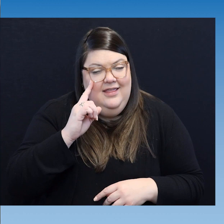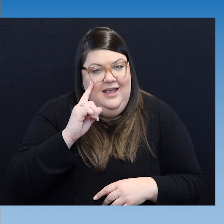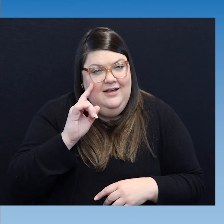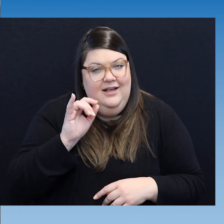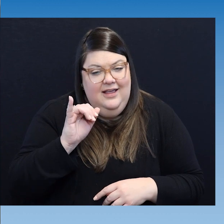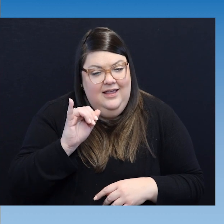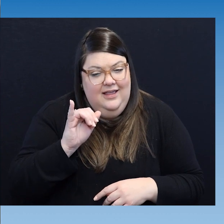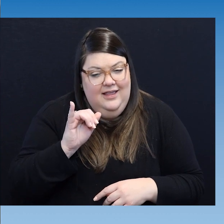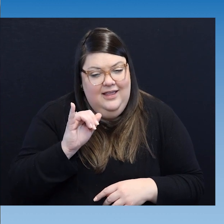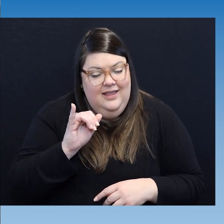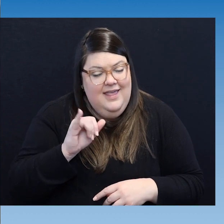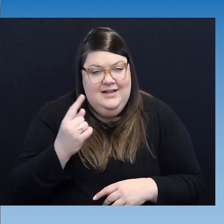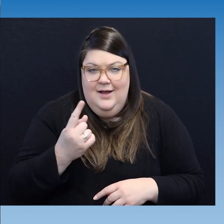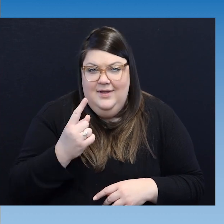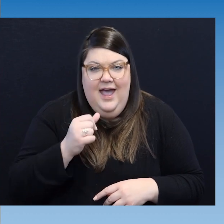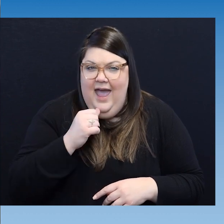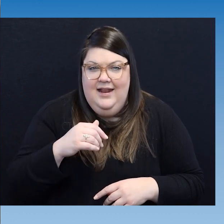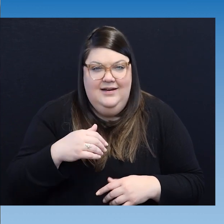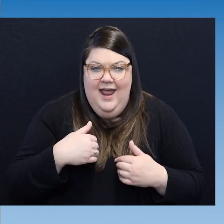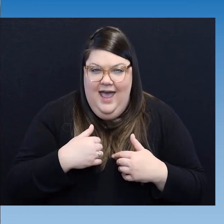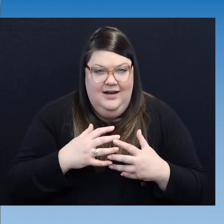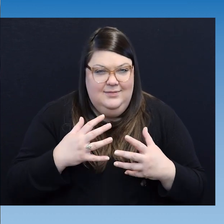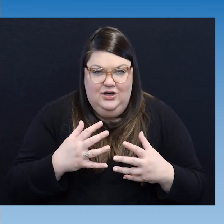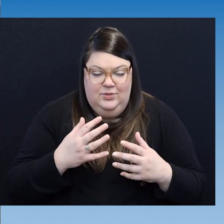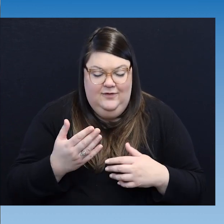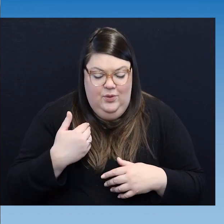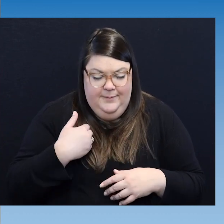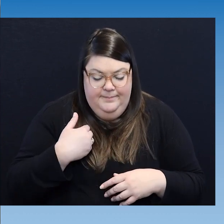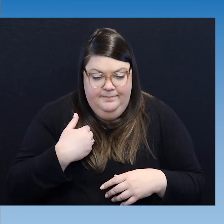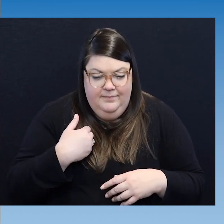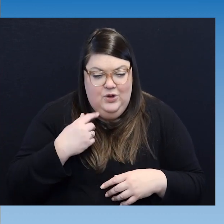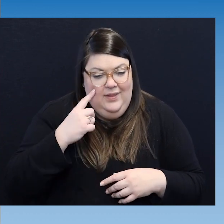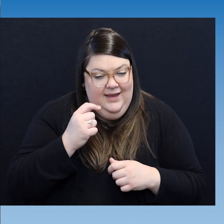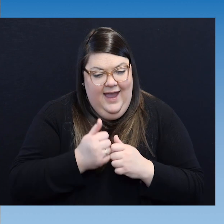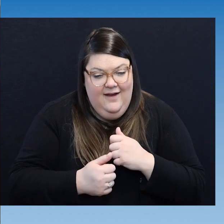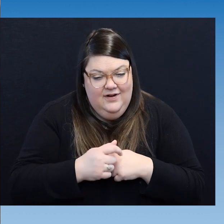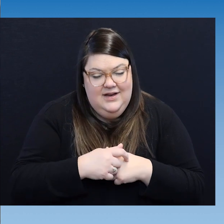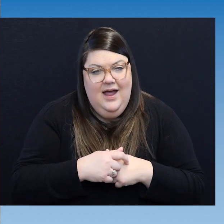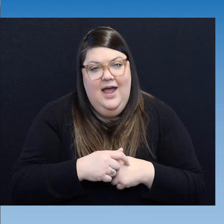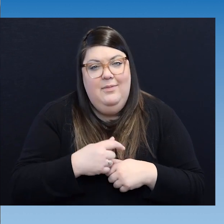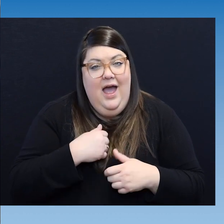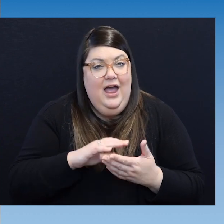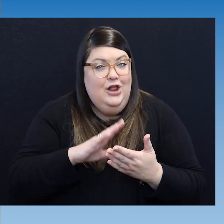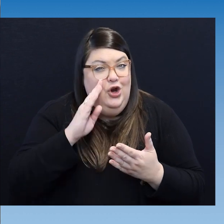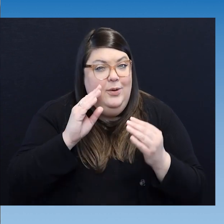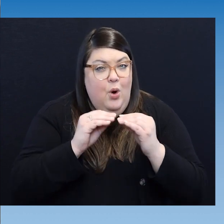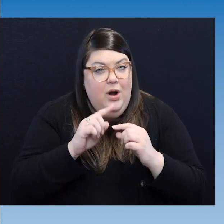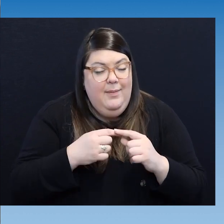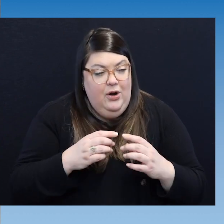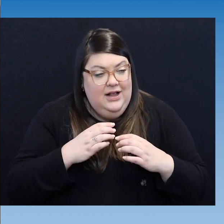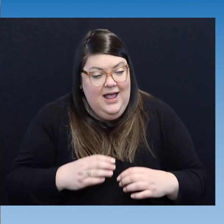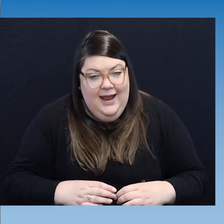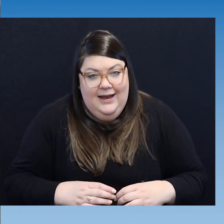think that's grown. That was something that I haven't had before. So I think that every time that I learn more about